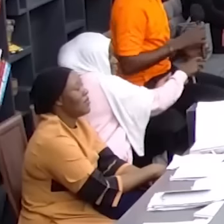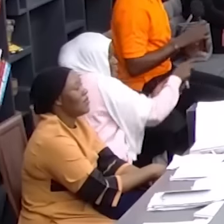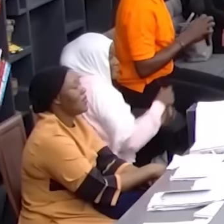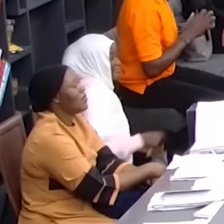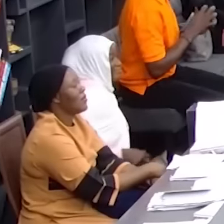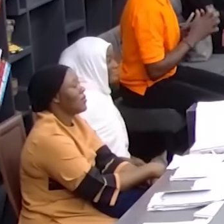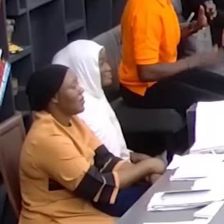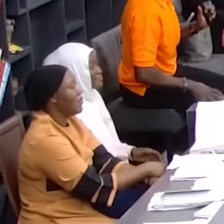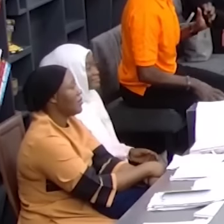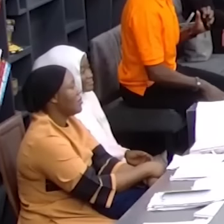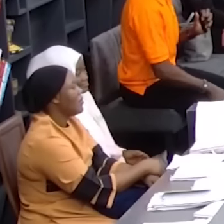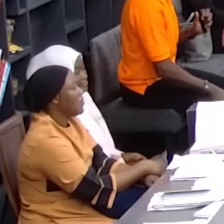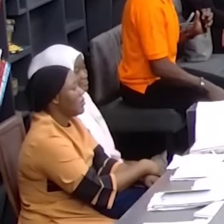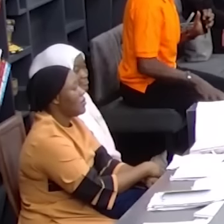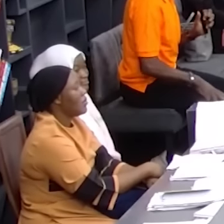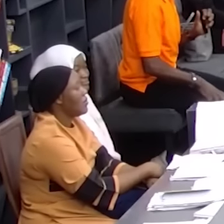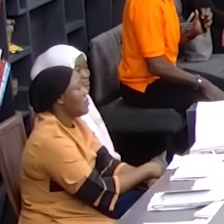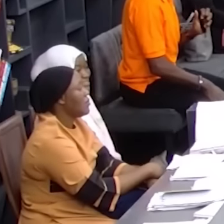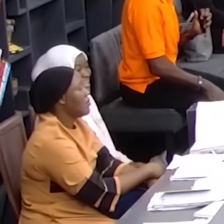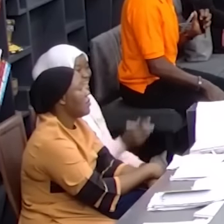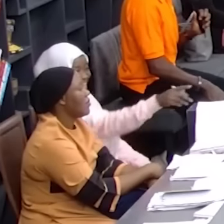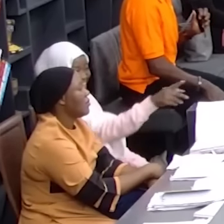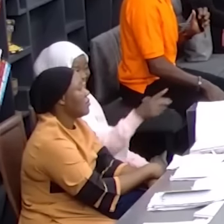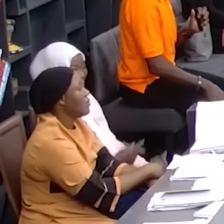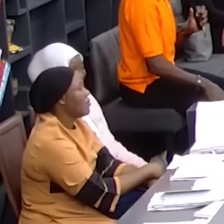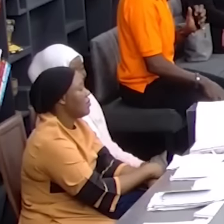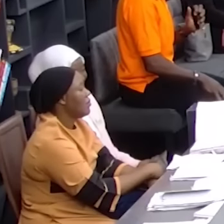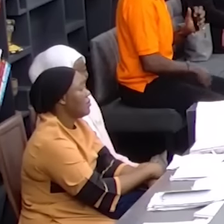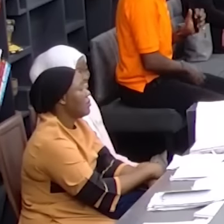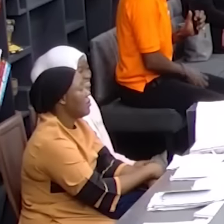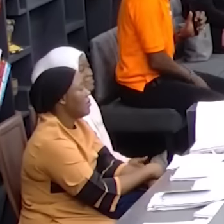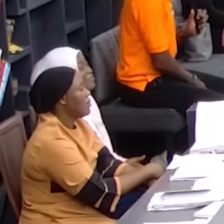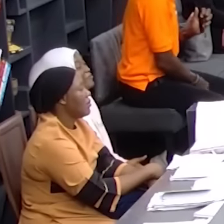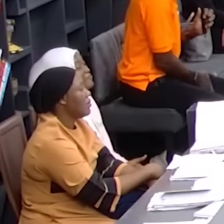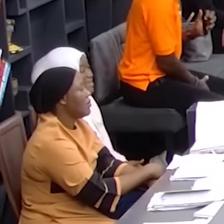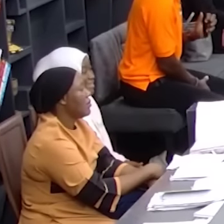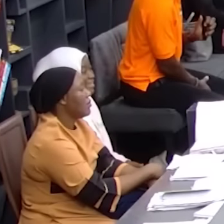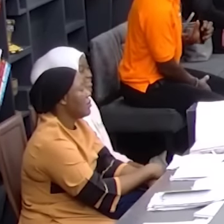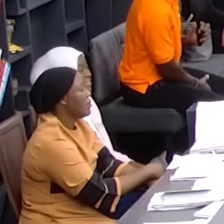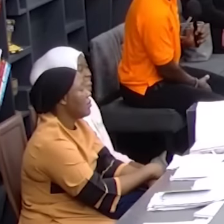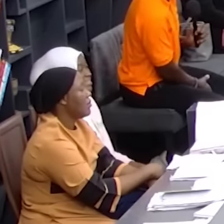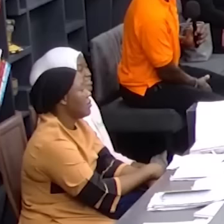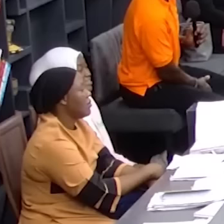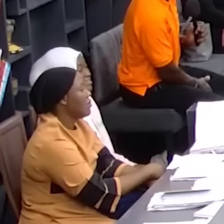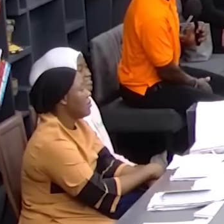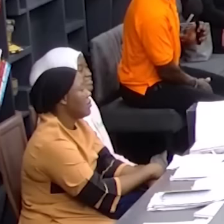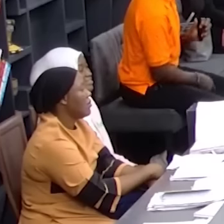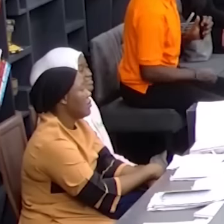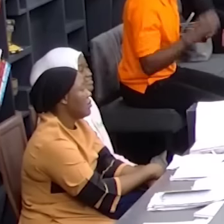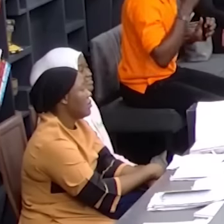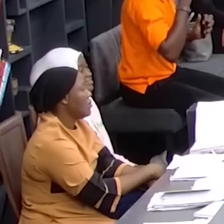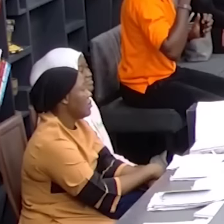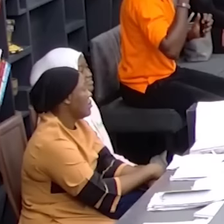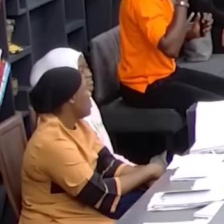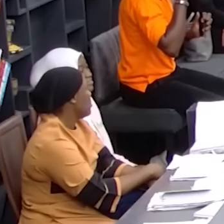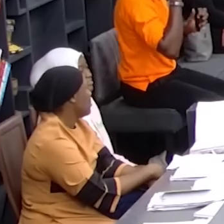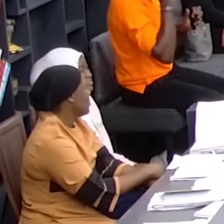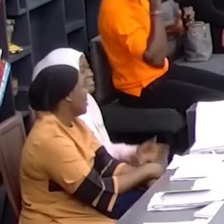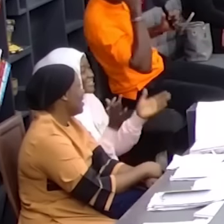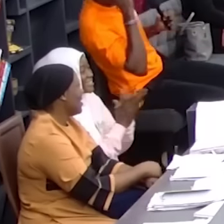I go open the fish. I taste them. It's sweet. Oh, no, they said, na bio age, you take train the fish,